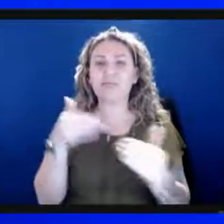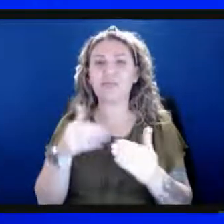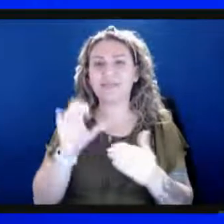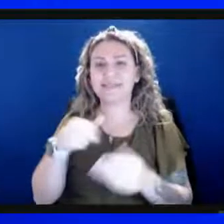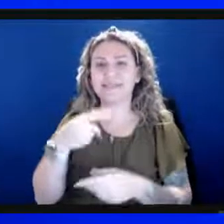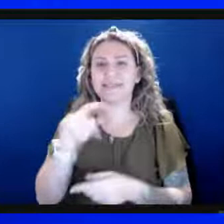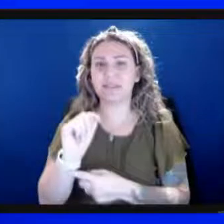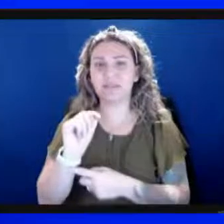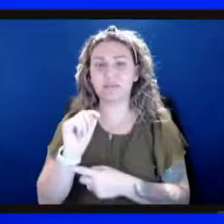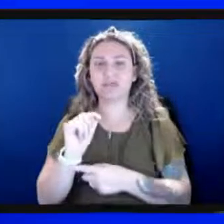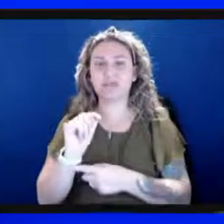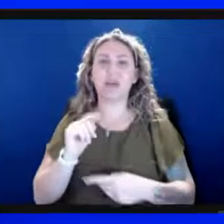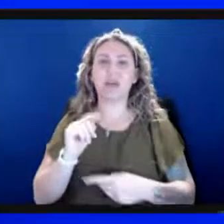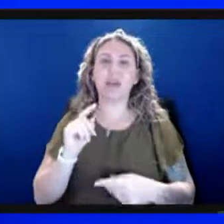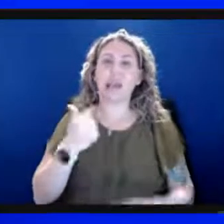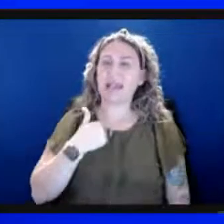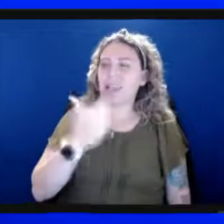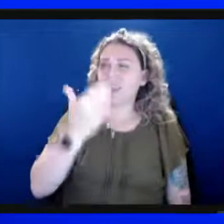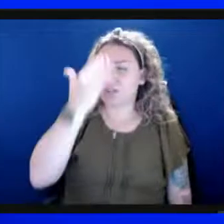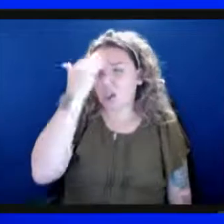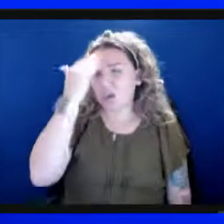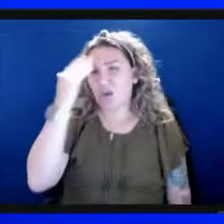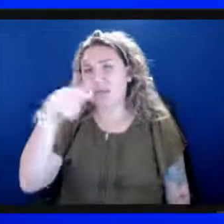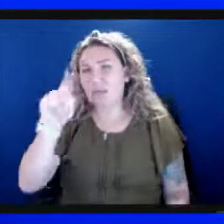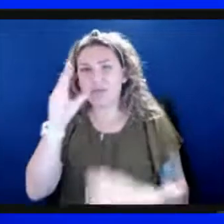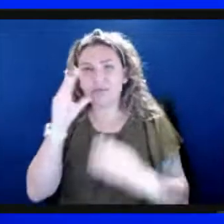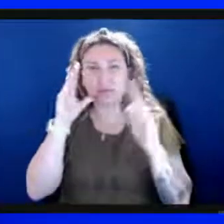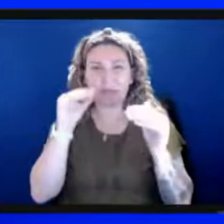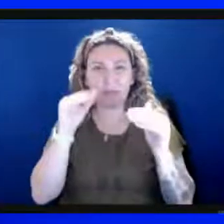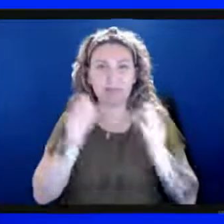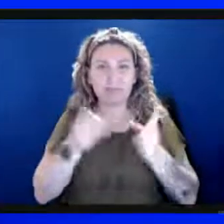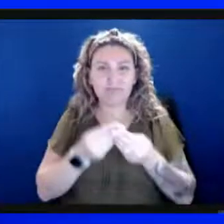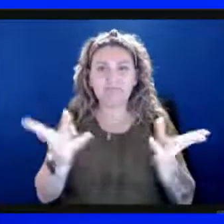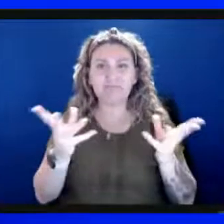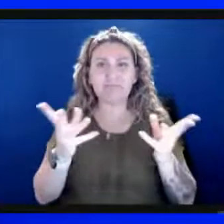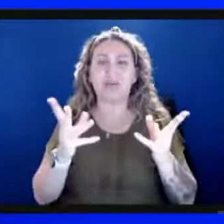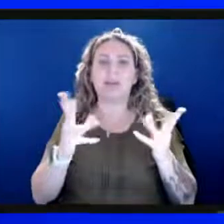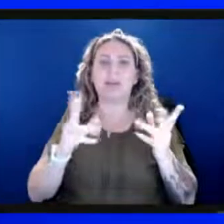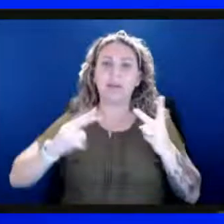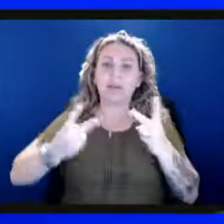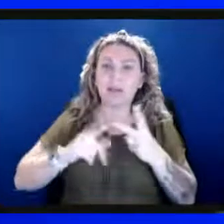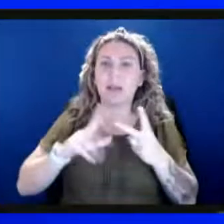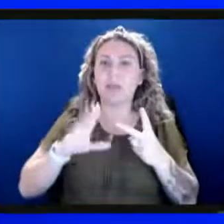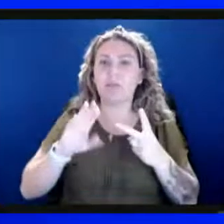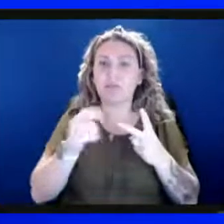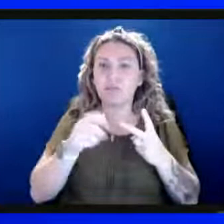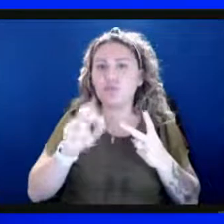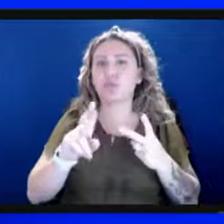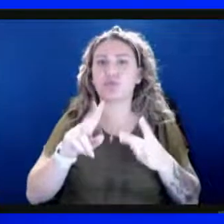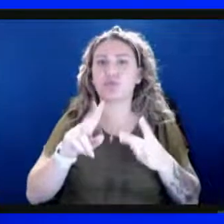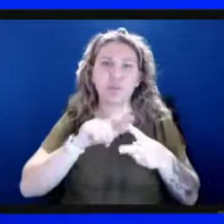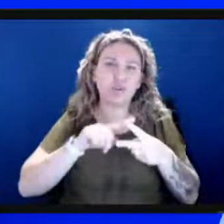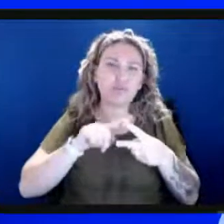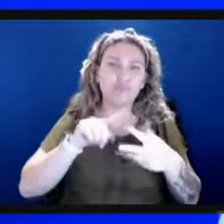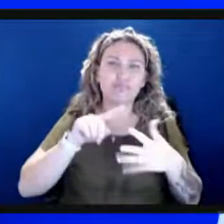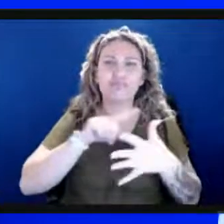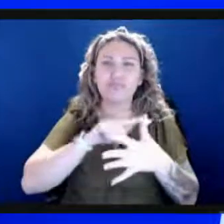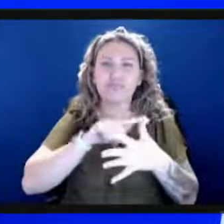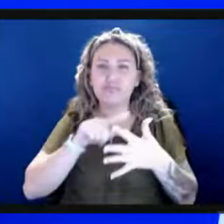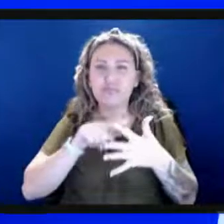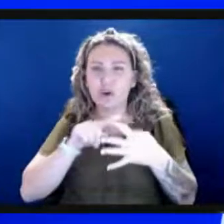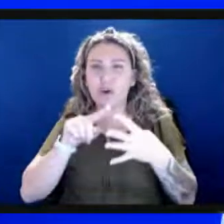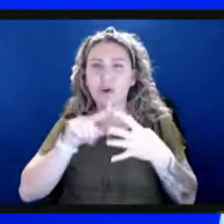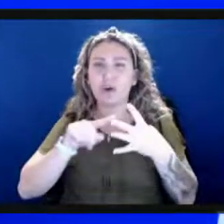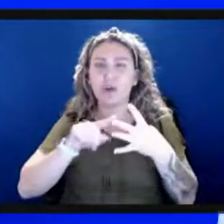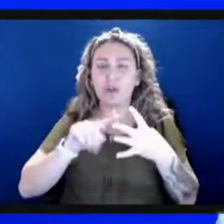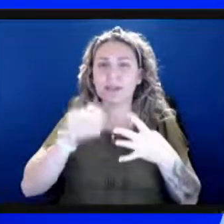know that they were expecting to have the rollout of the vaccine in that early to mid-September. Certainly, we would always endorse the